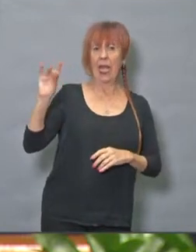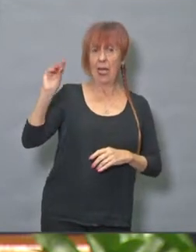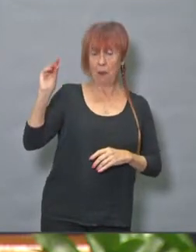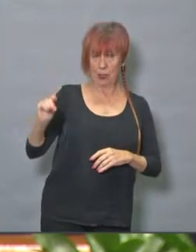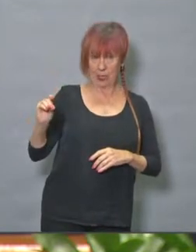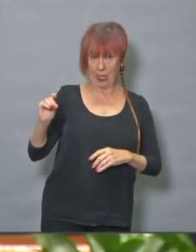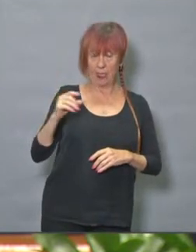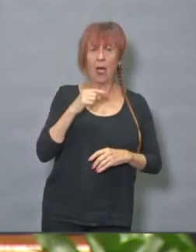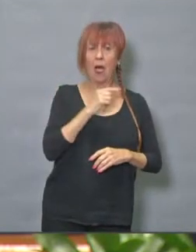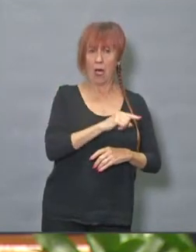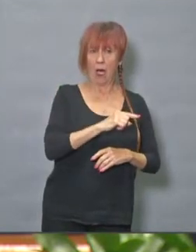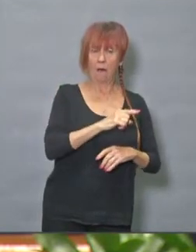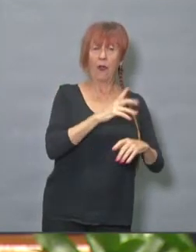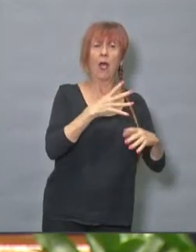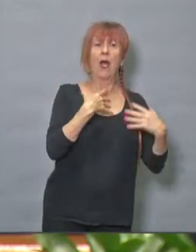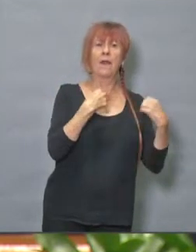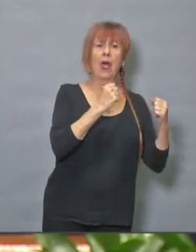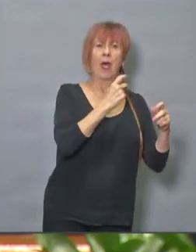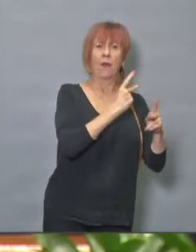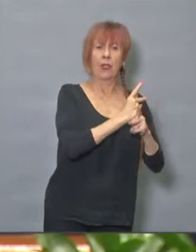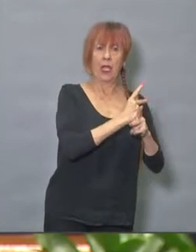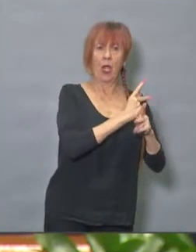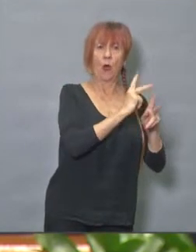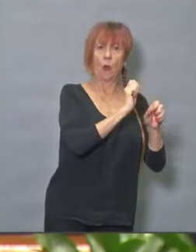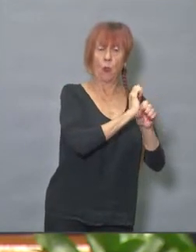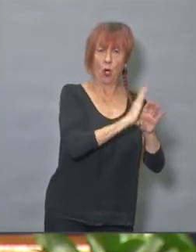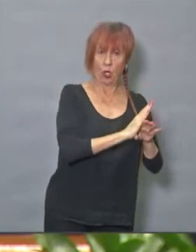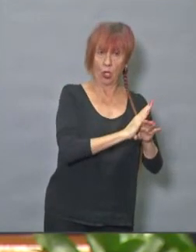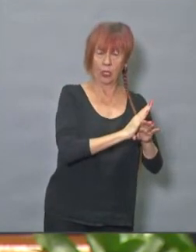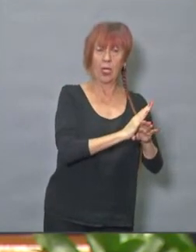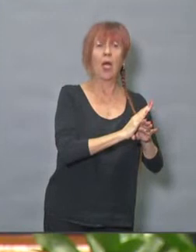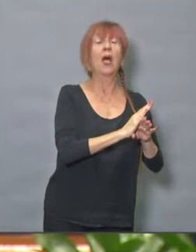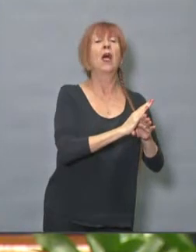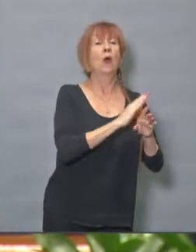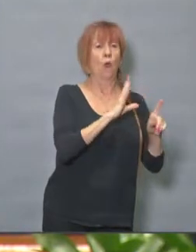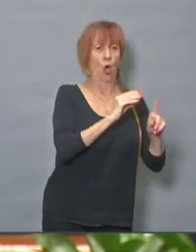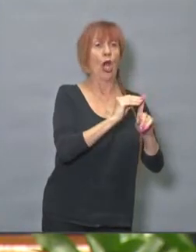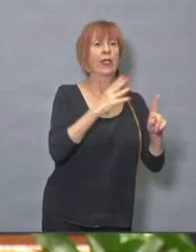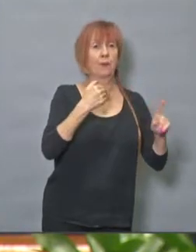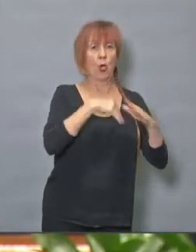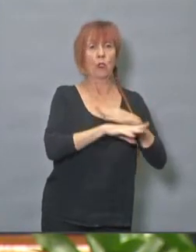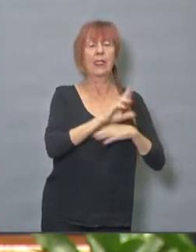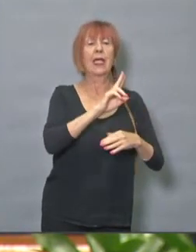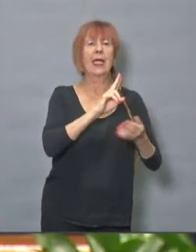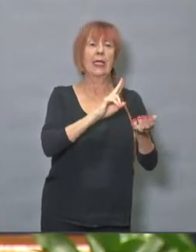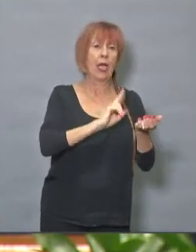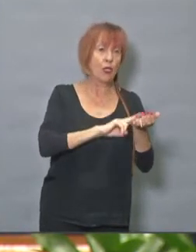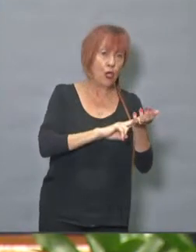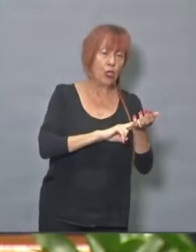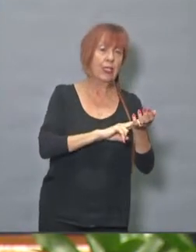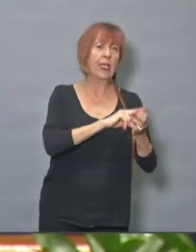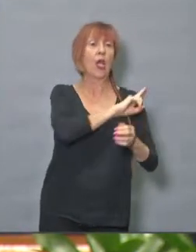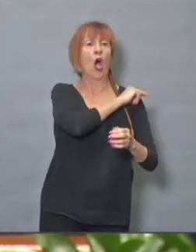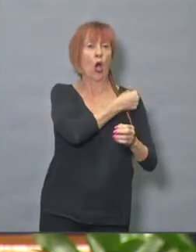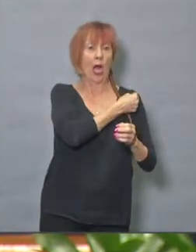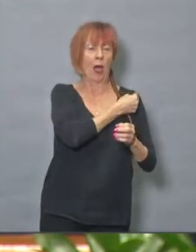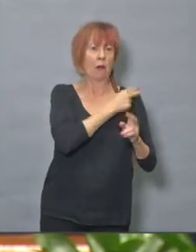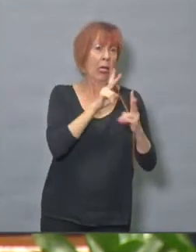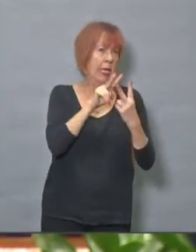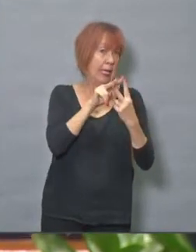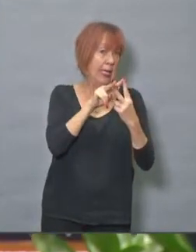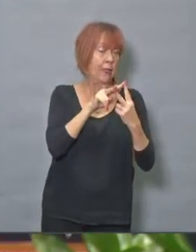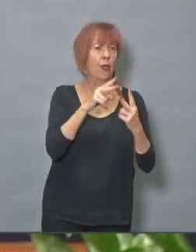78% of the healthcare workers with a known exposure were exposed in a healthcare facility, either by a patient or